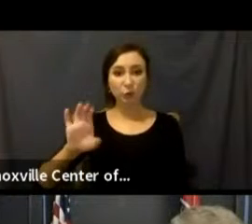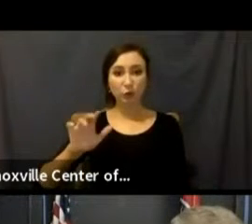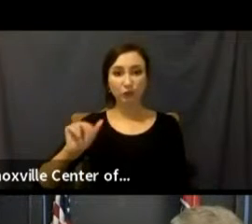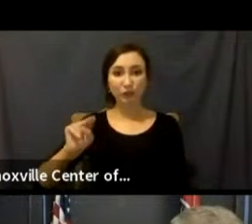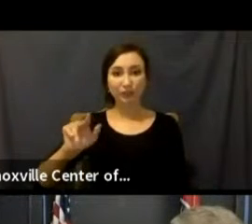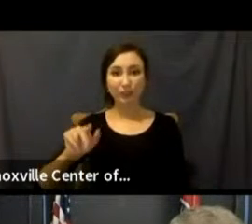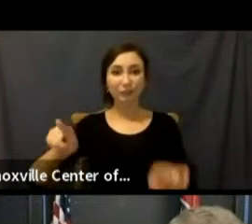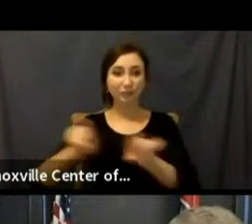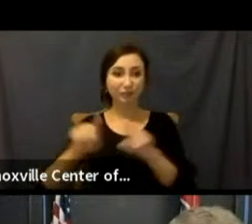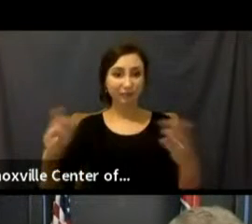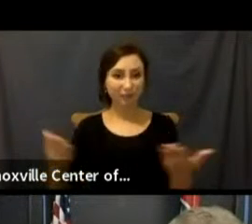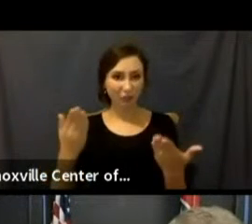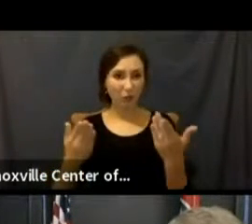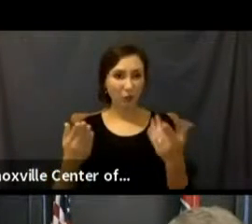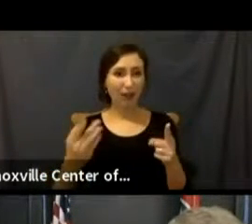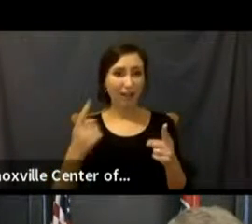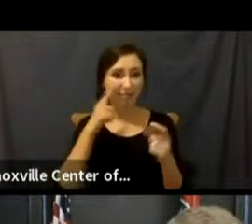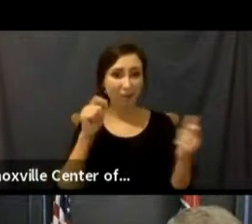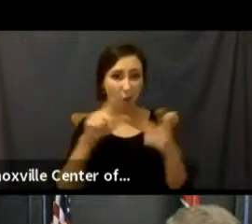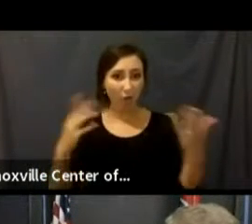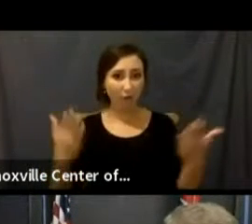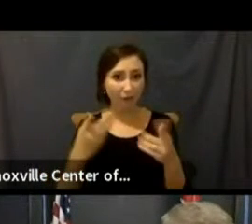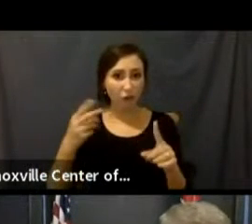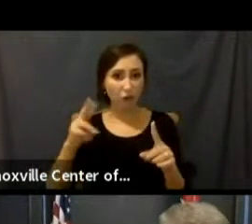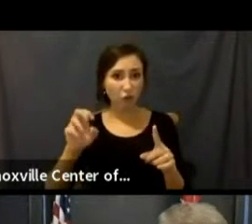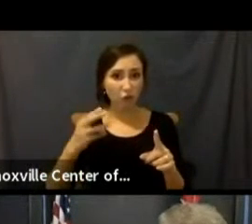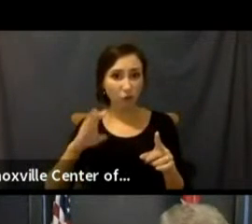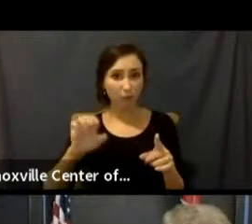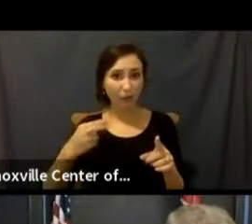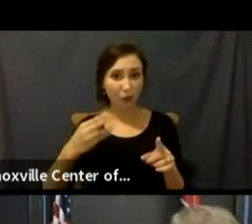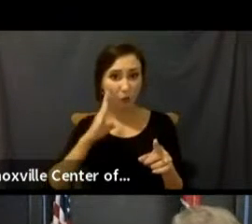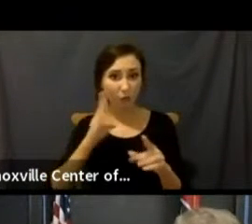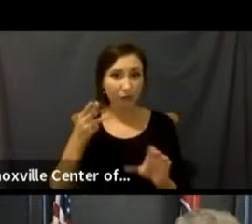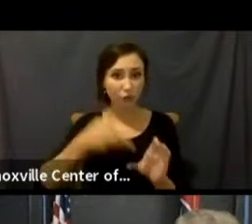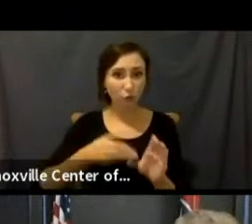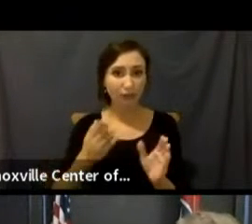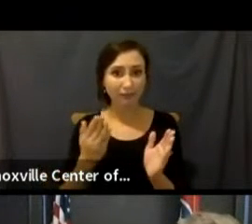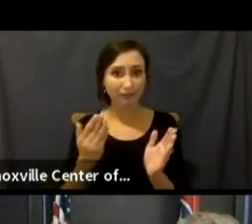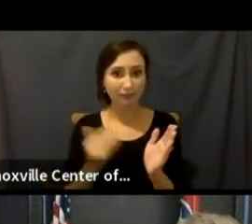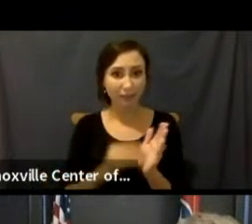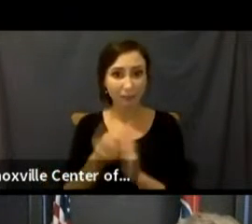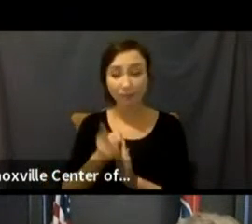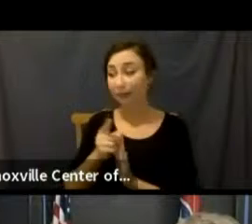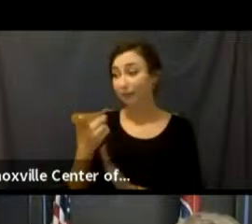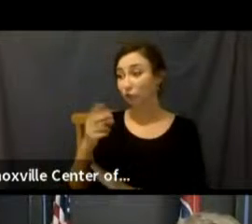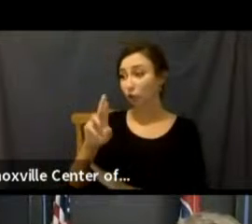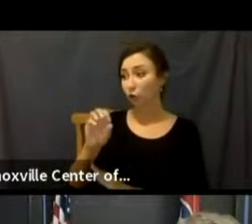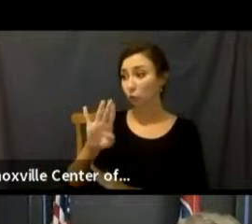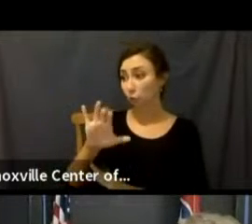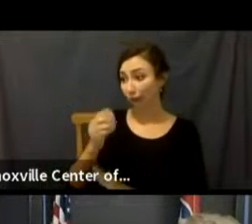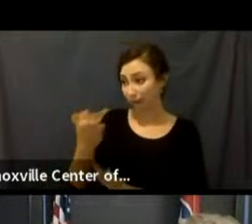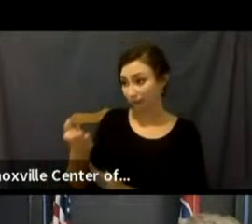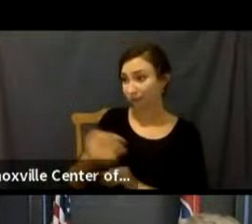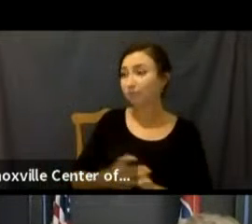we are all here except maybe Dr. Shamia, who's going to rejoin us, I believe. That's Dr. O'Brien.